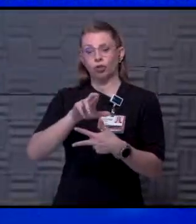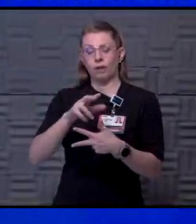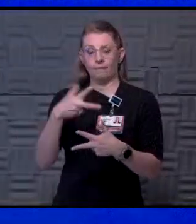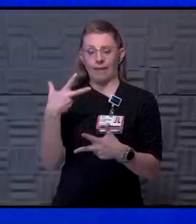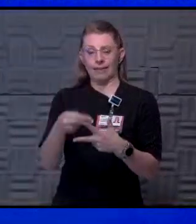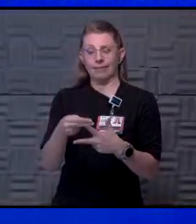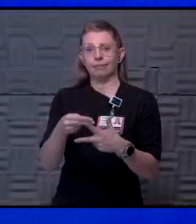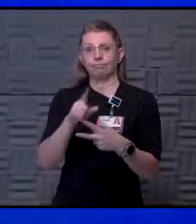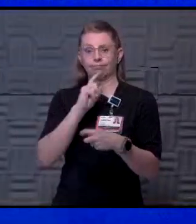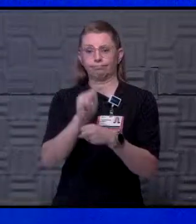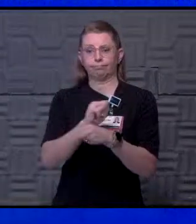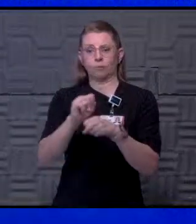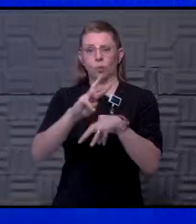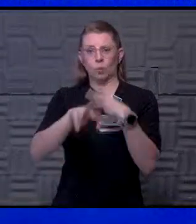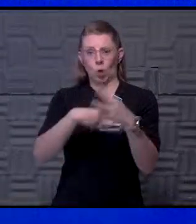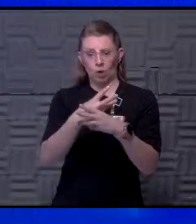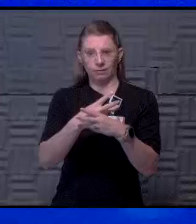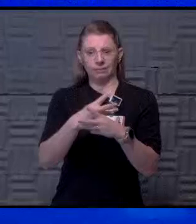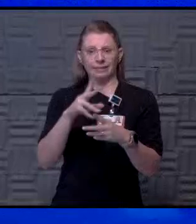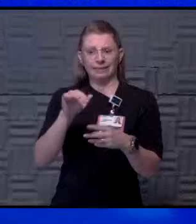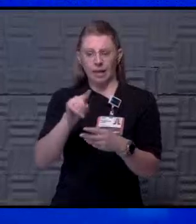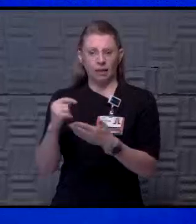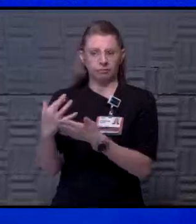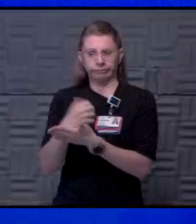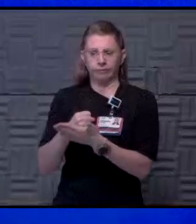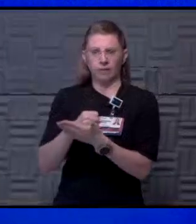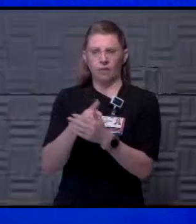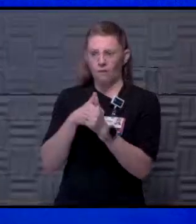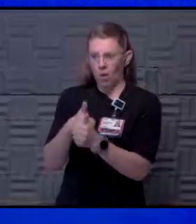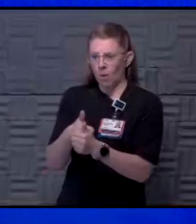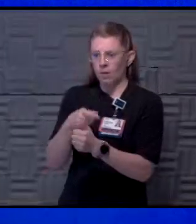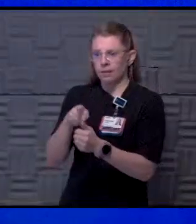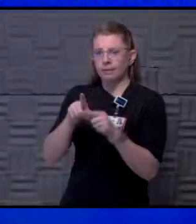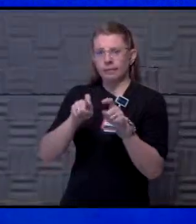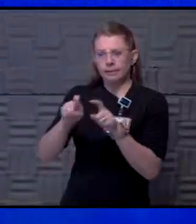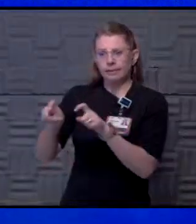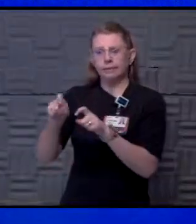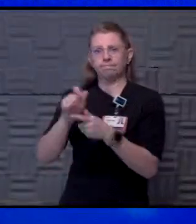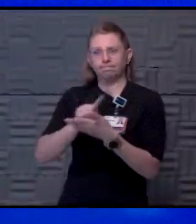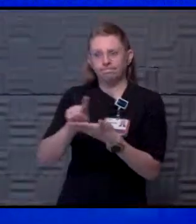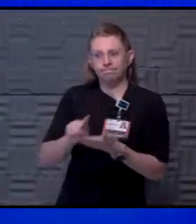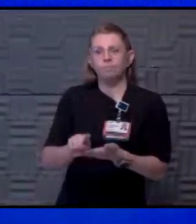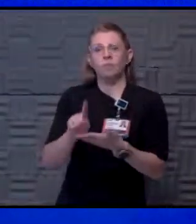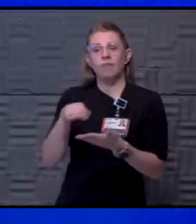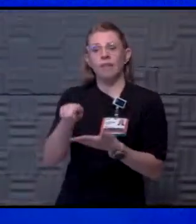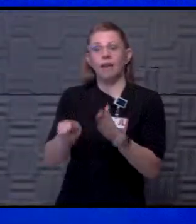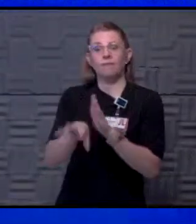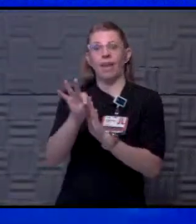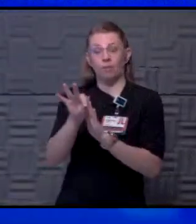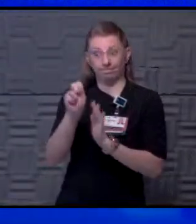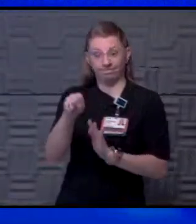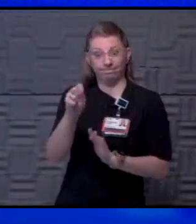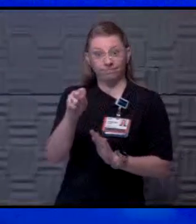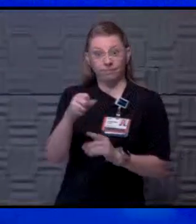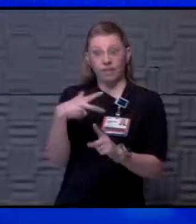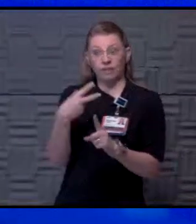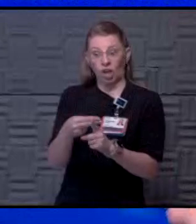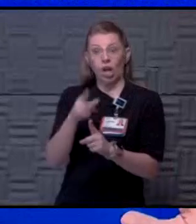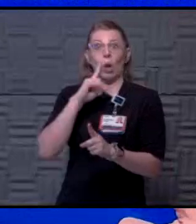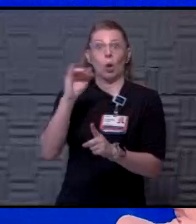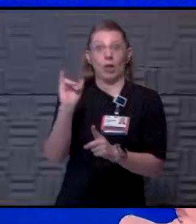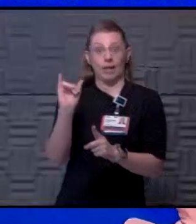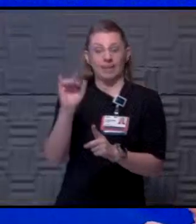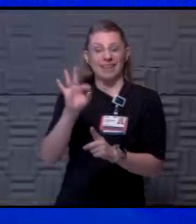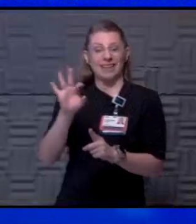real-world data, cohorts of patients being followed who they were doing testing on weekly. They have found that indeed the shots do look like